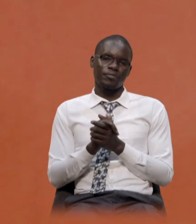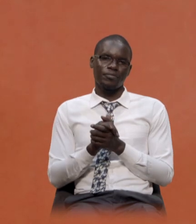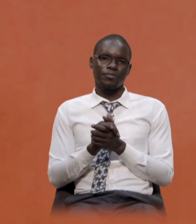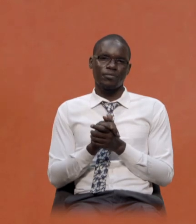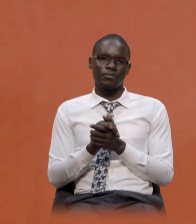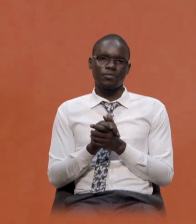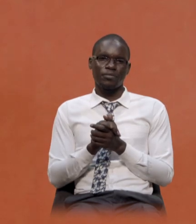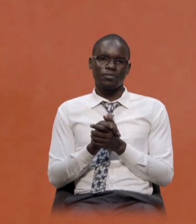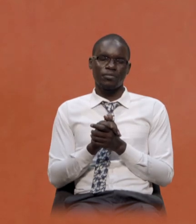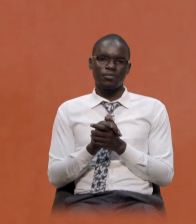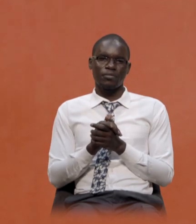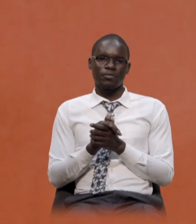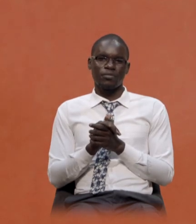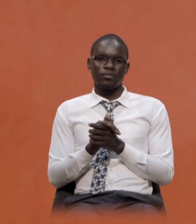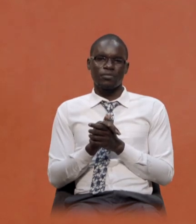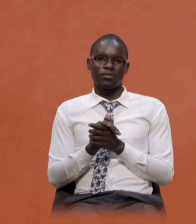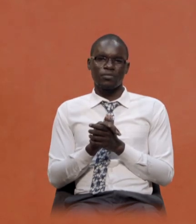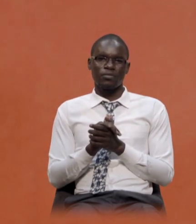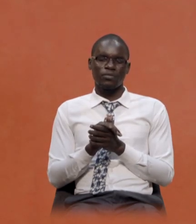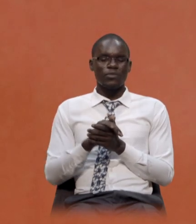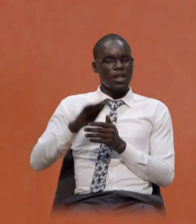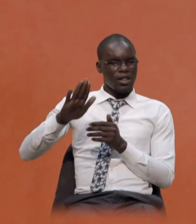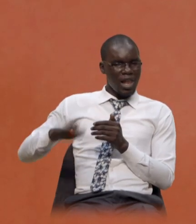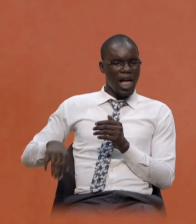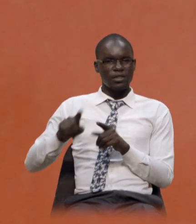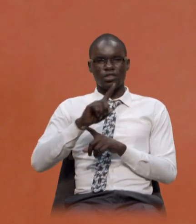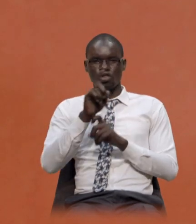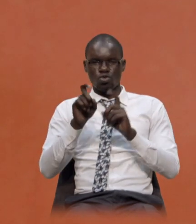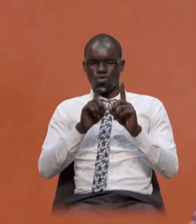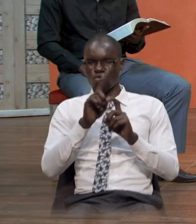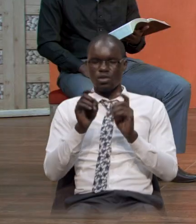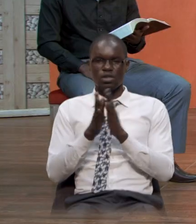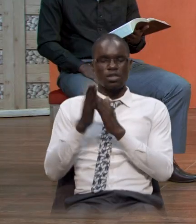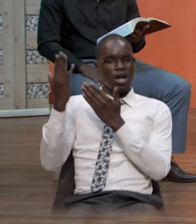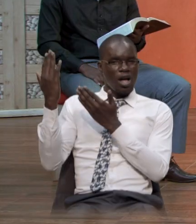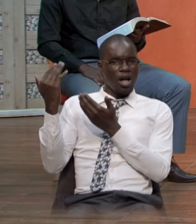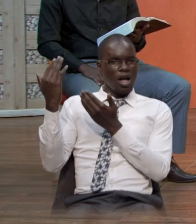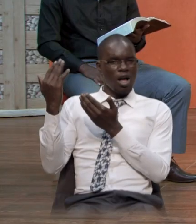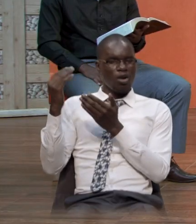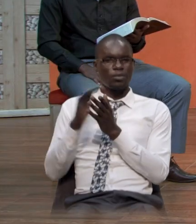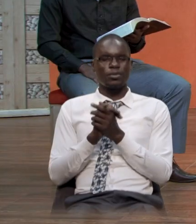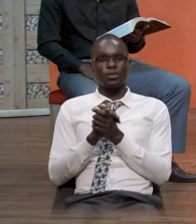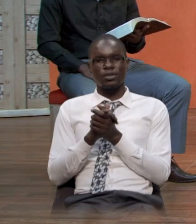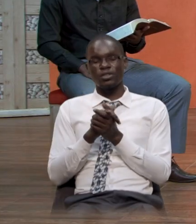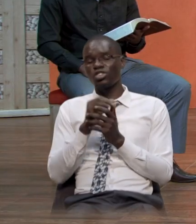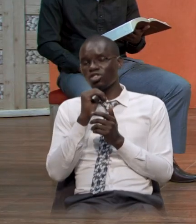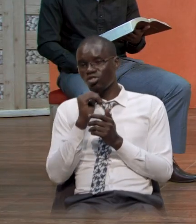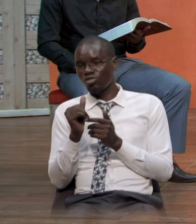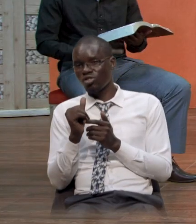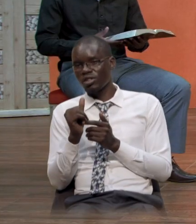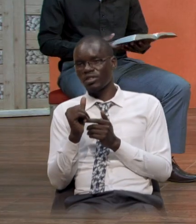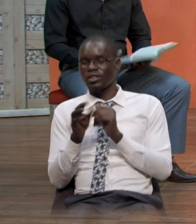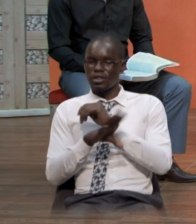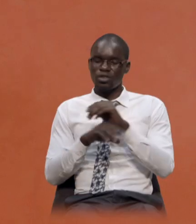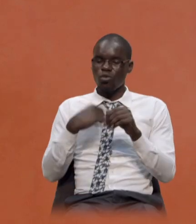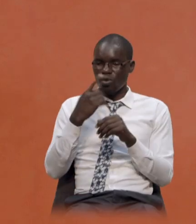brother I was looking for. The last question. I hope she'll not steal it from you guys. Who